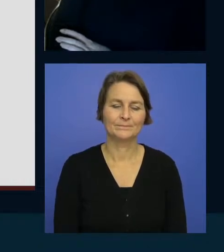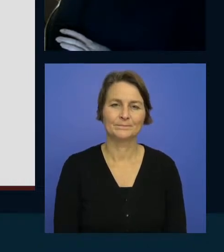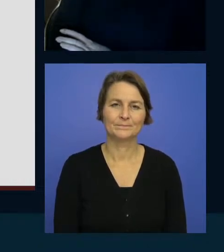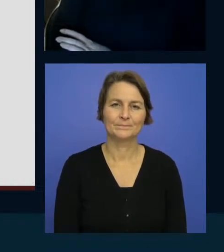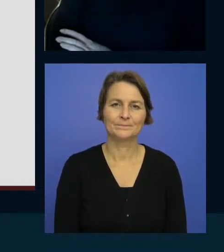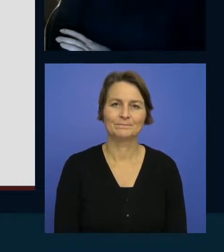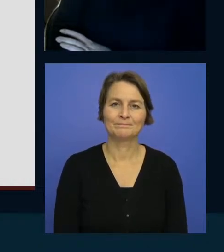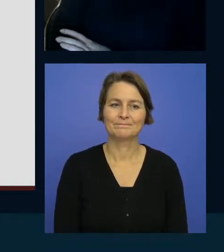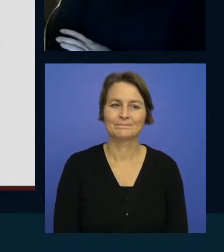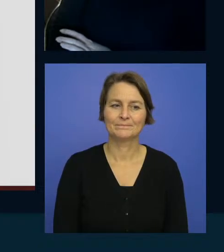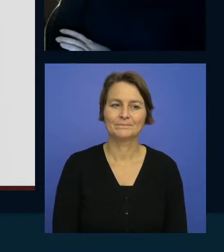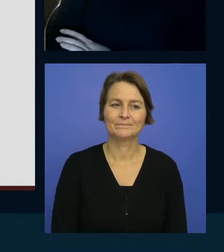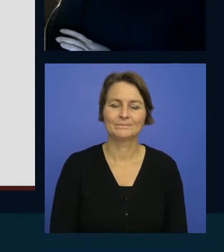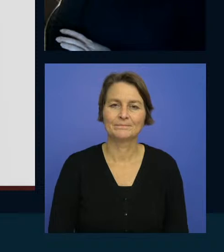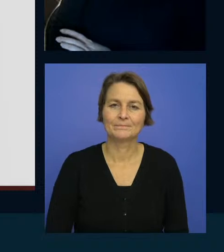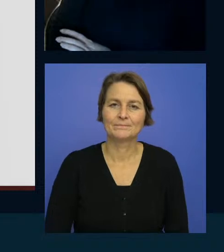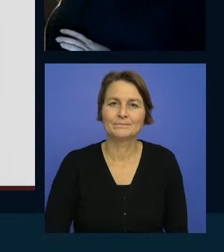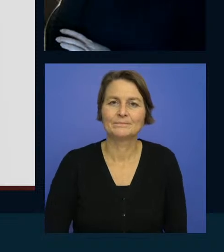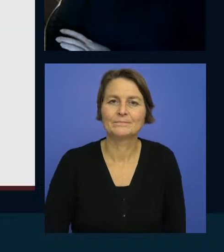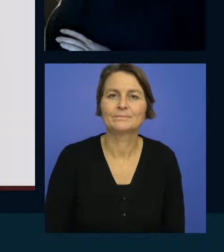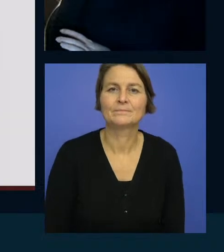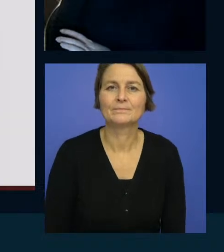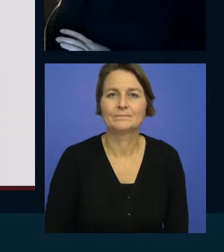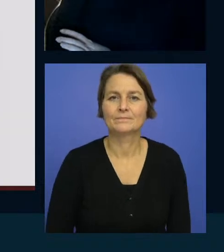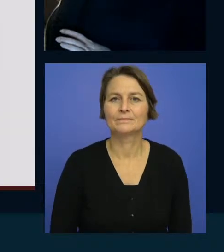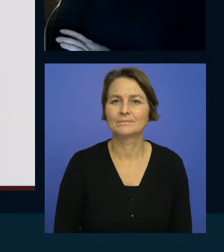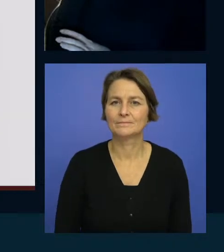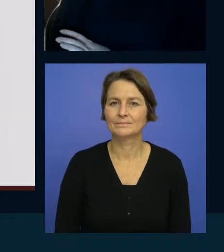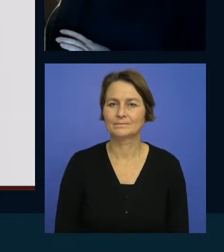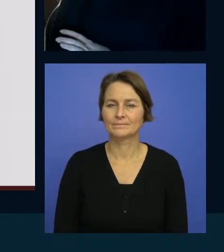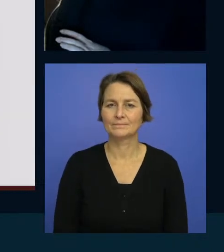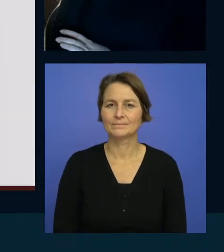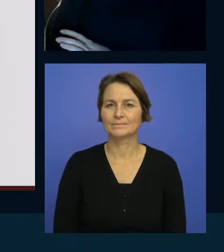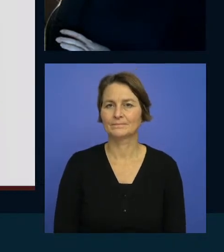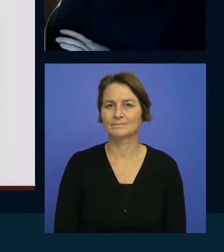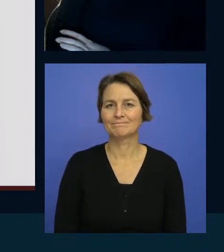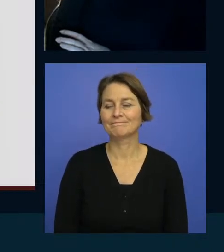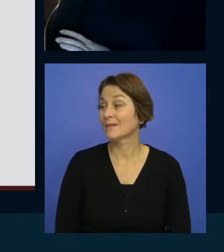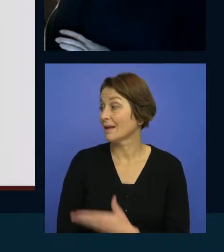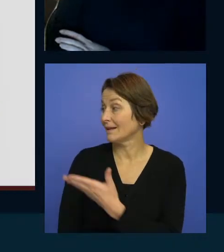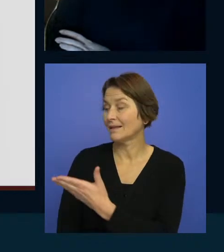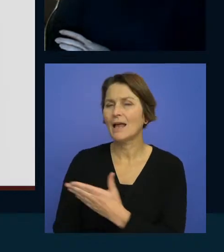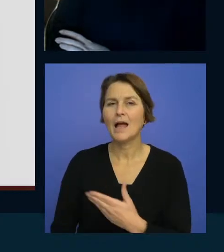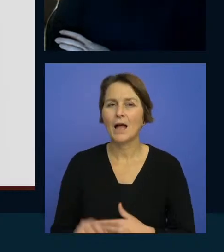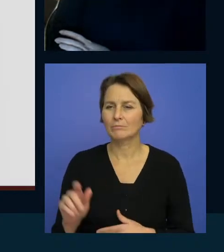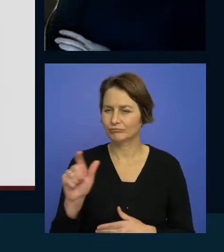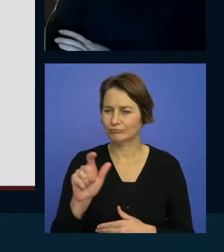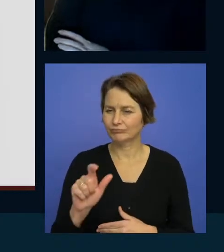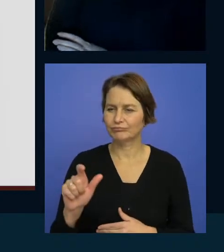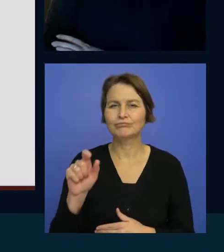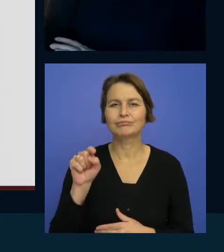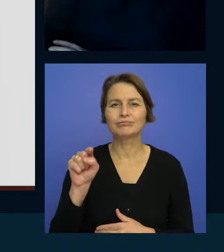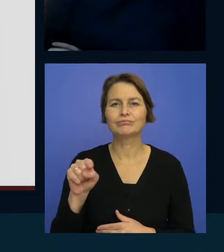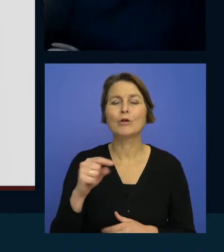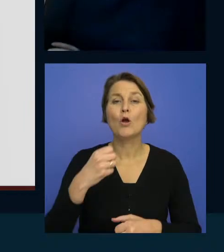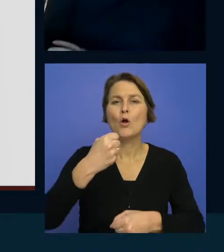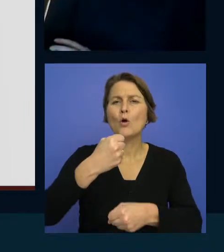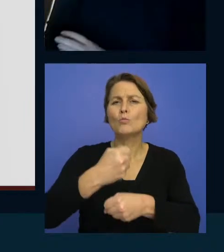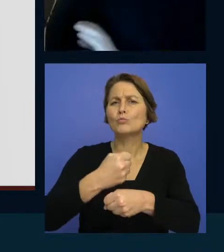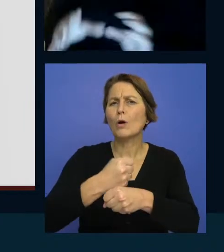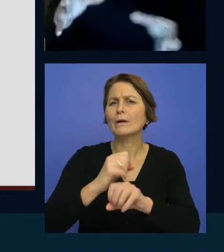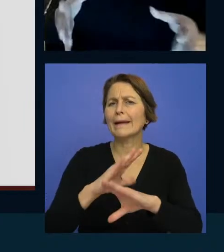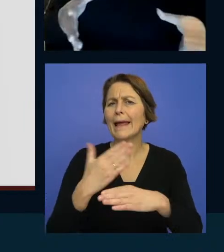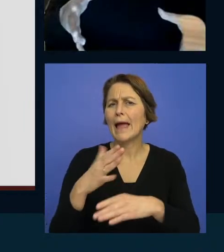yeah, I'm just going to scroll over to product usage. So here you can actually